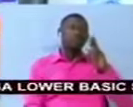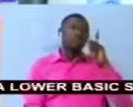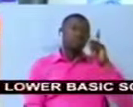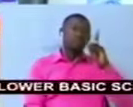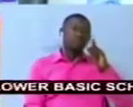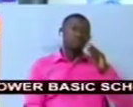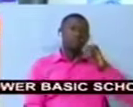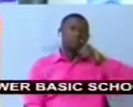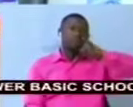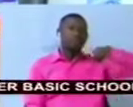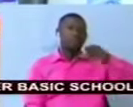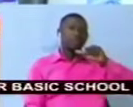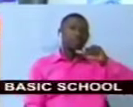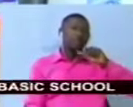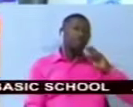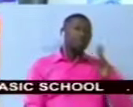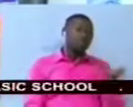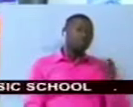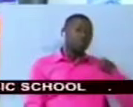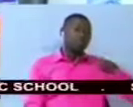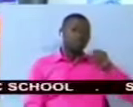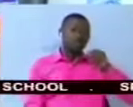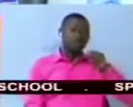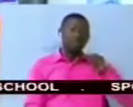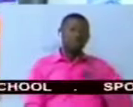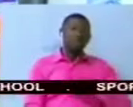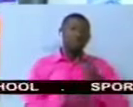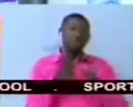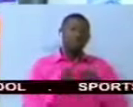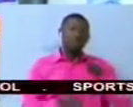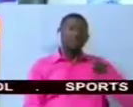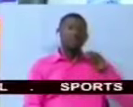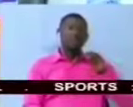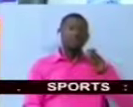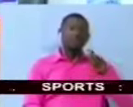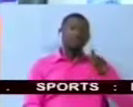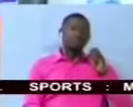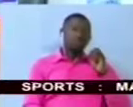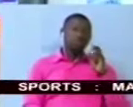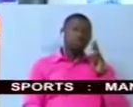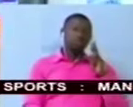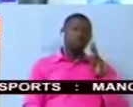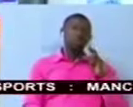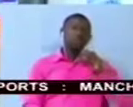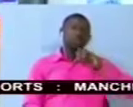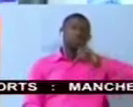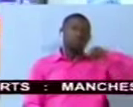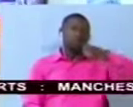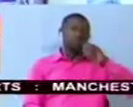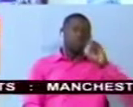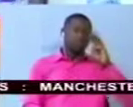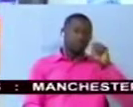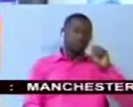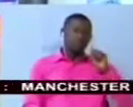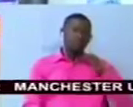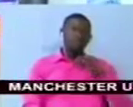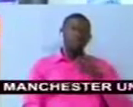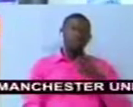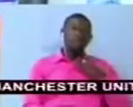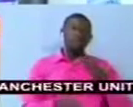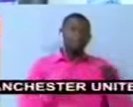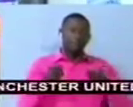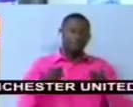Mod Diop was the invest manager. Mané len lebal len ma xali ñu konté 500,000 lebal mako. I took a loan there